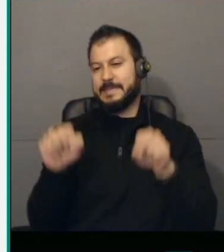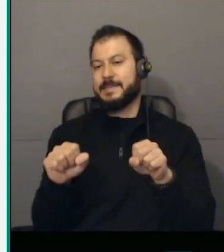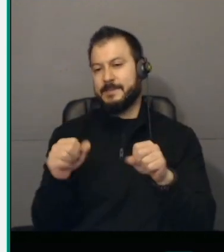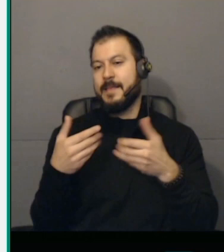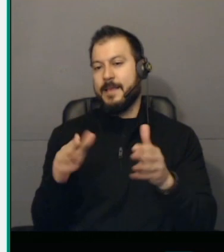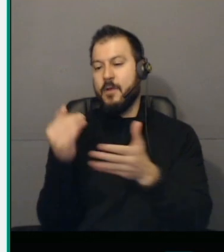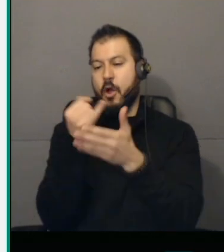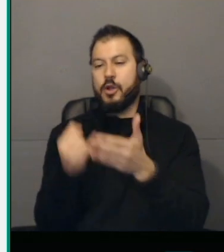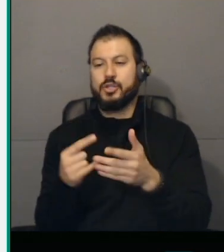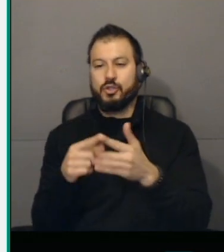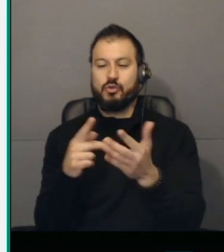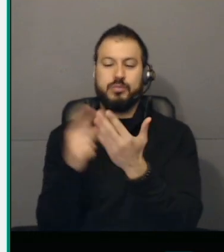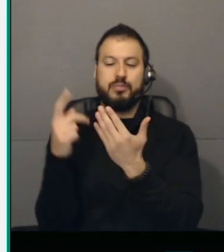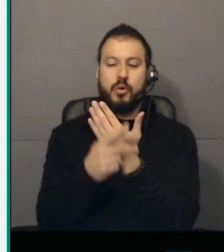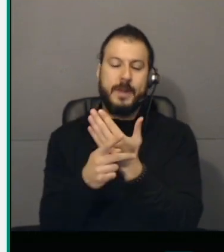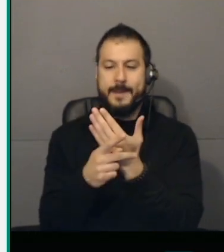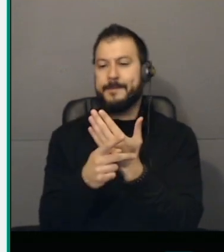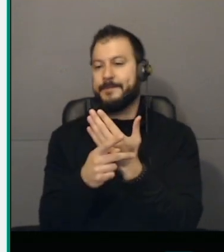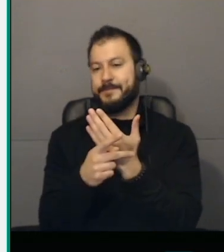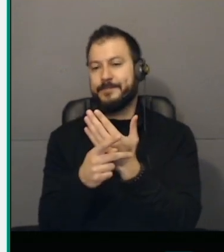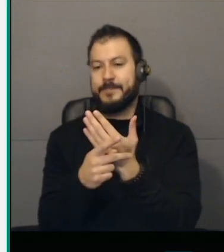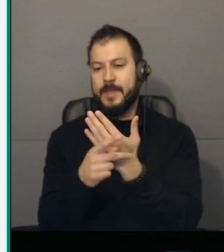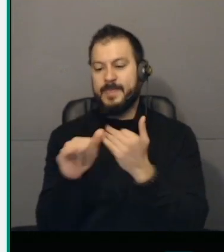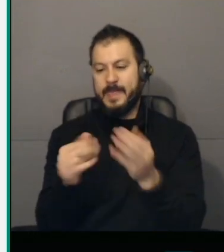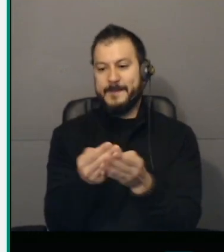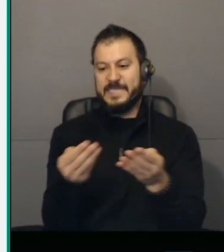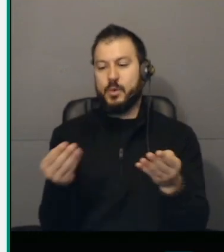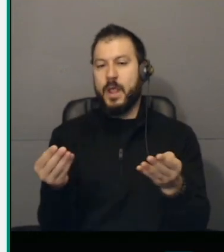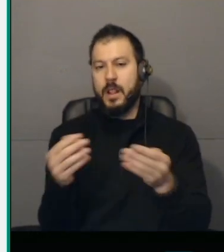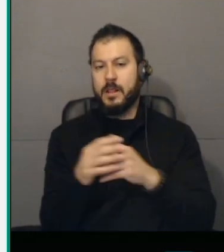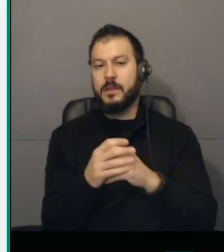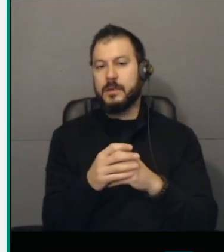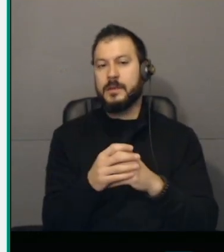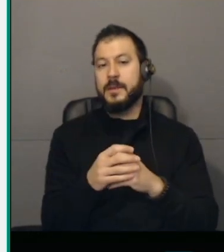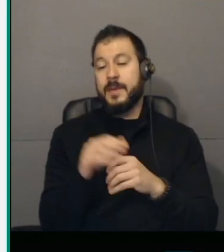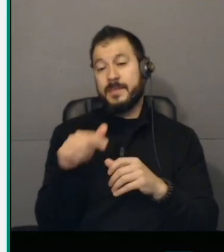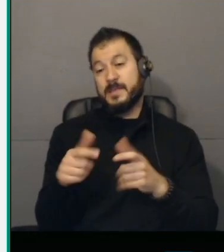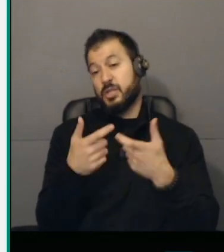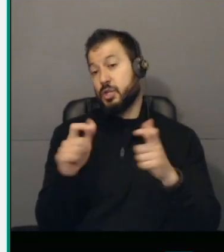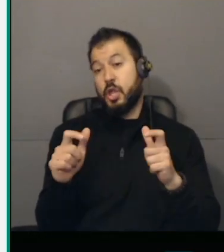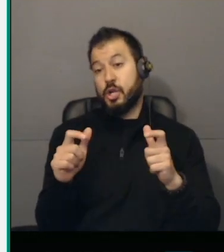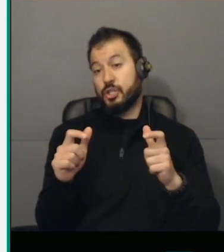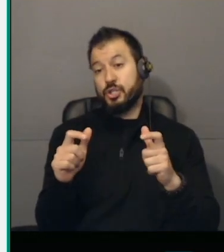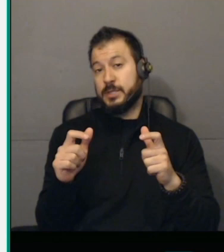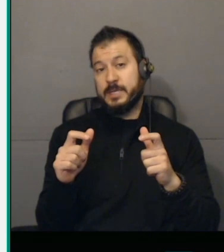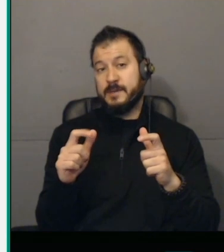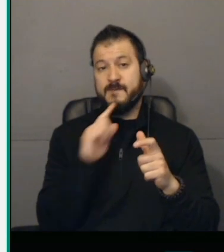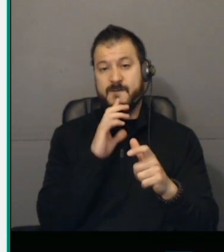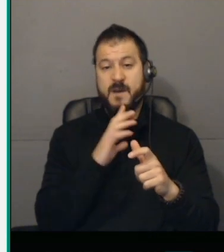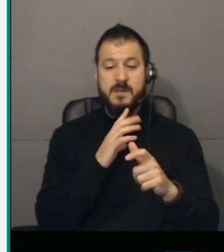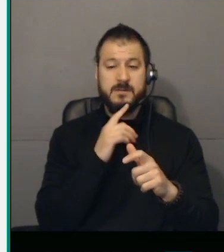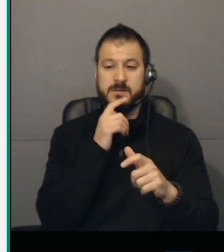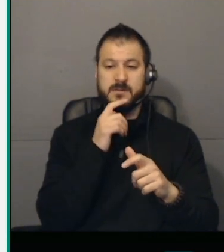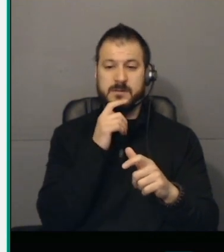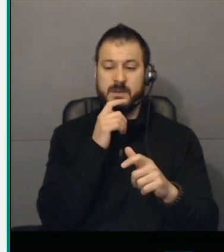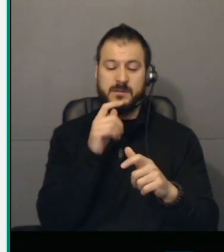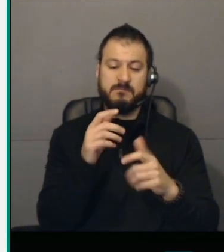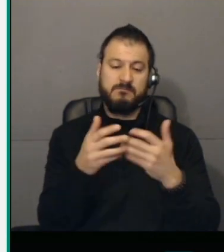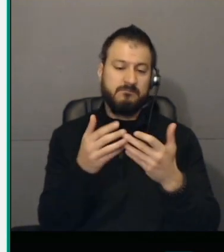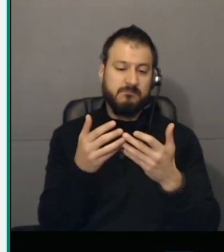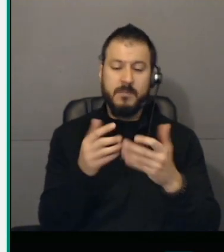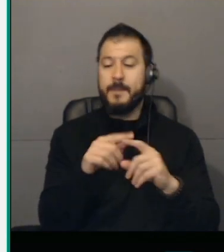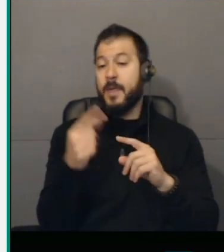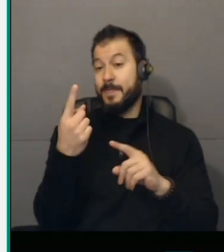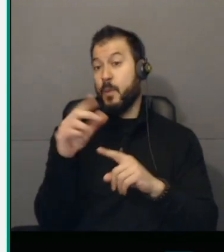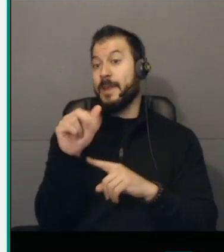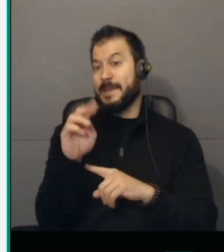allows artists to largely program the materials. And this is largely fine. VRS usually doesn't need to care, but